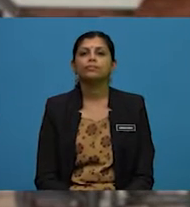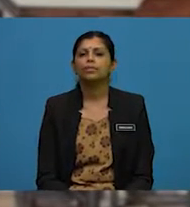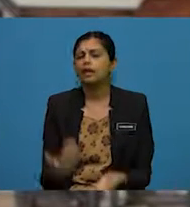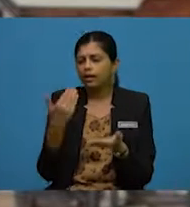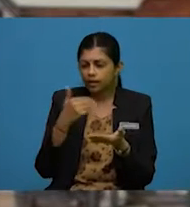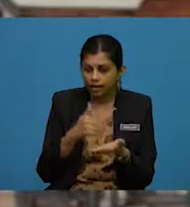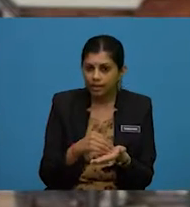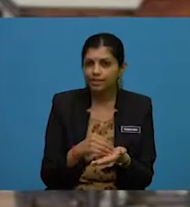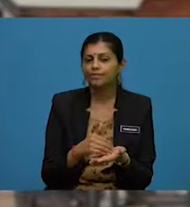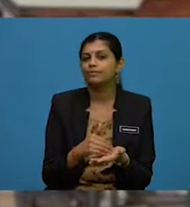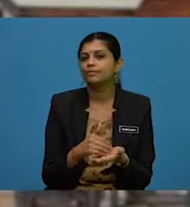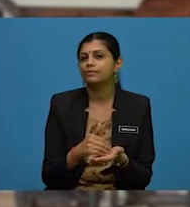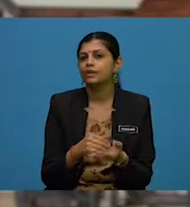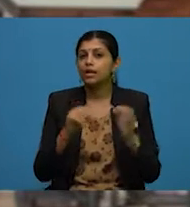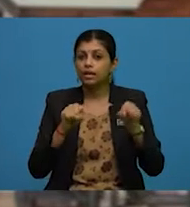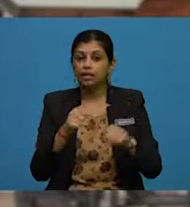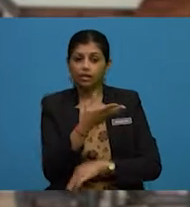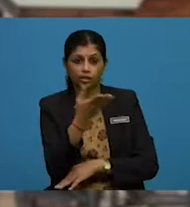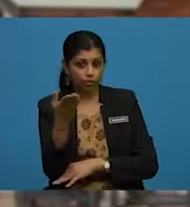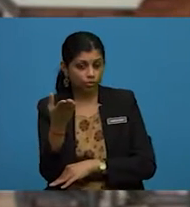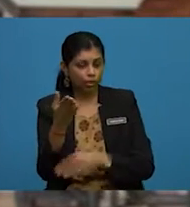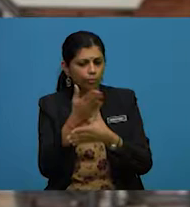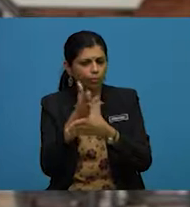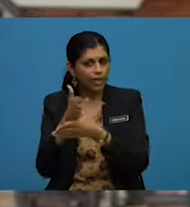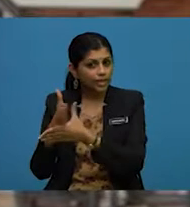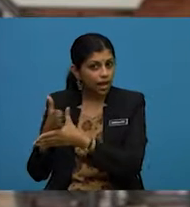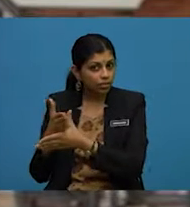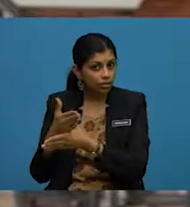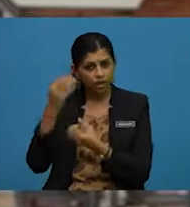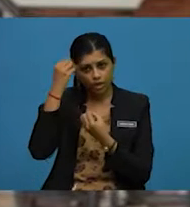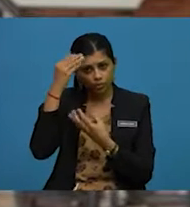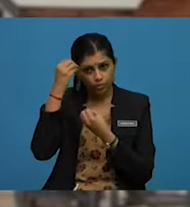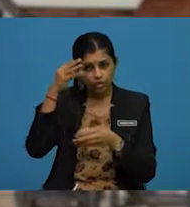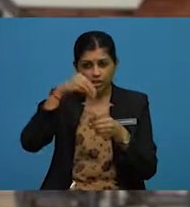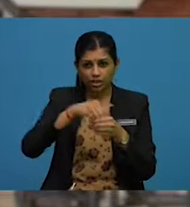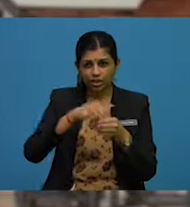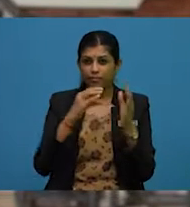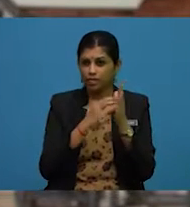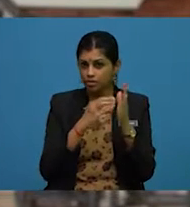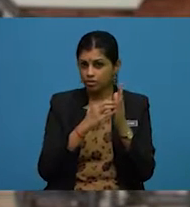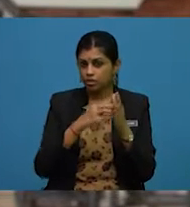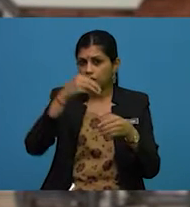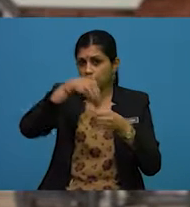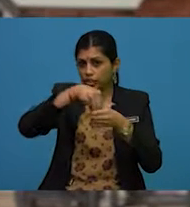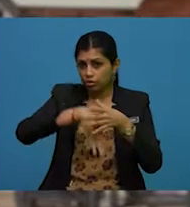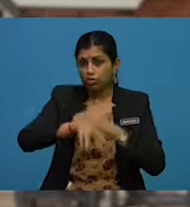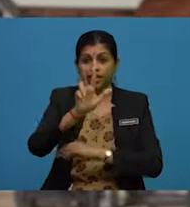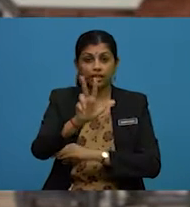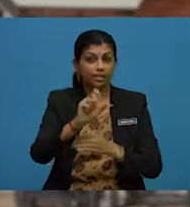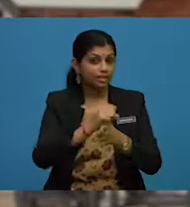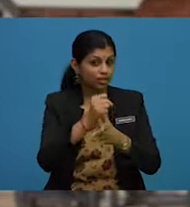Once again, can you break down the information in the passage into